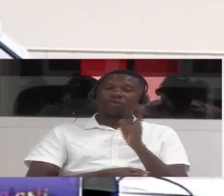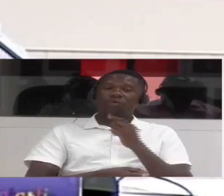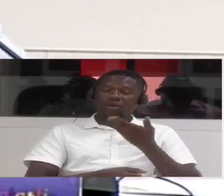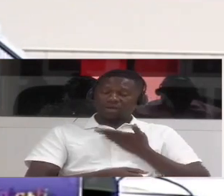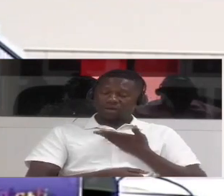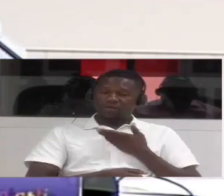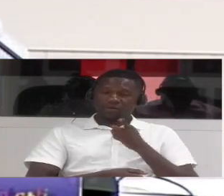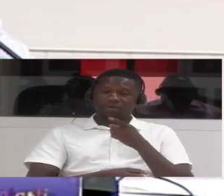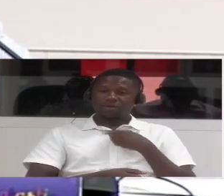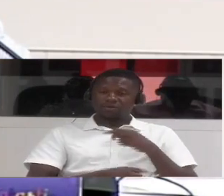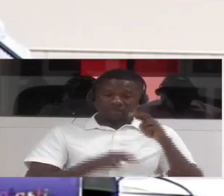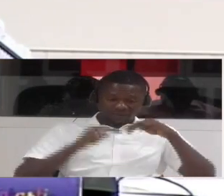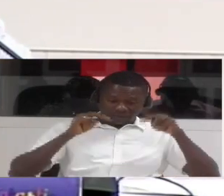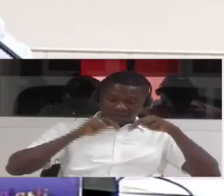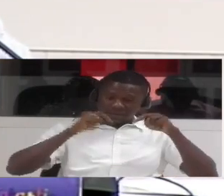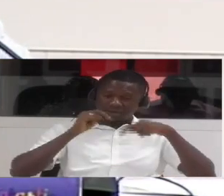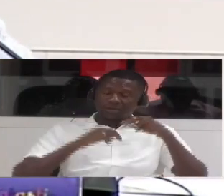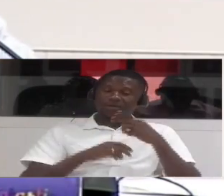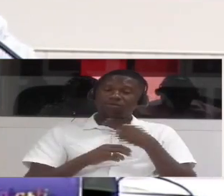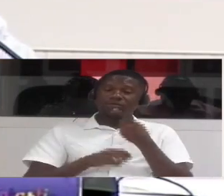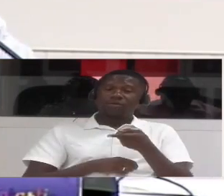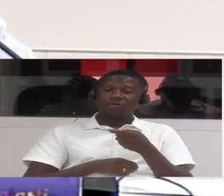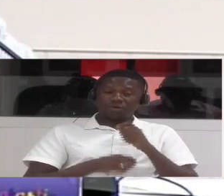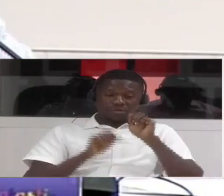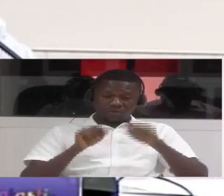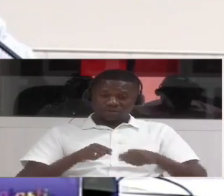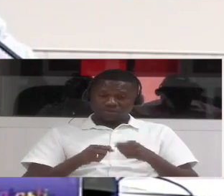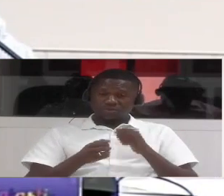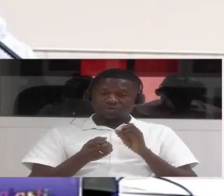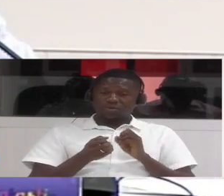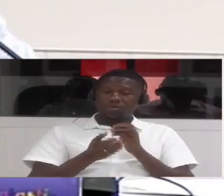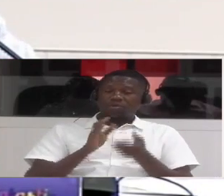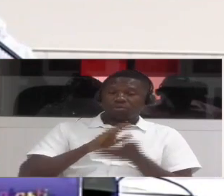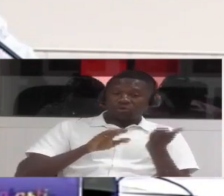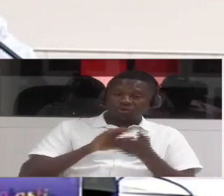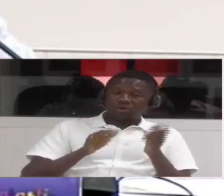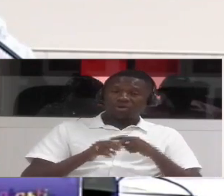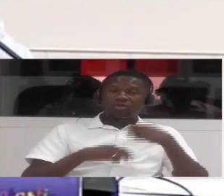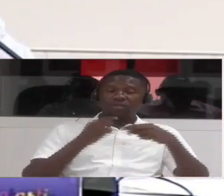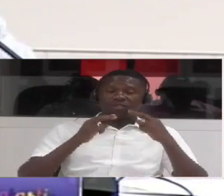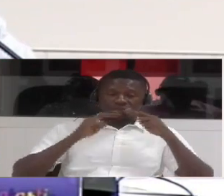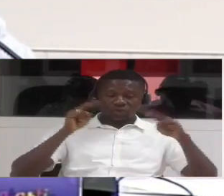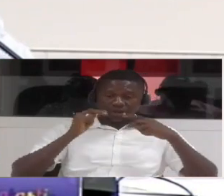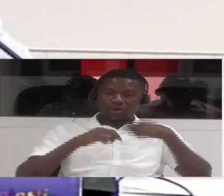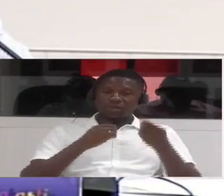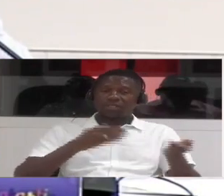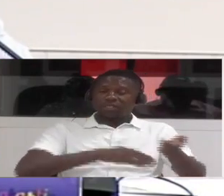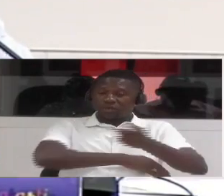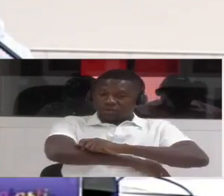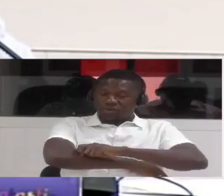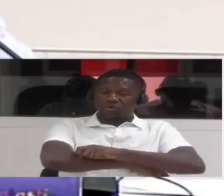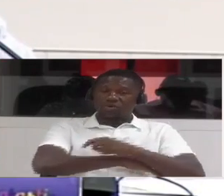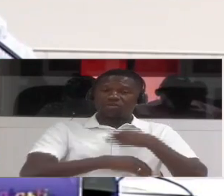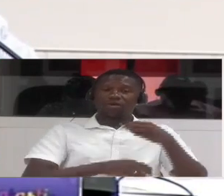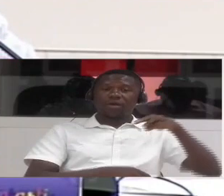he was investigating for possible publication, a story about the closure of